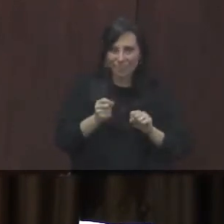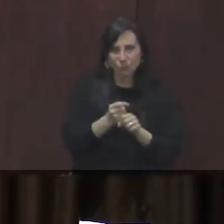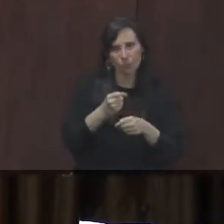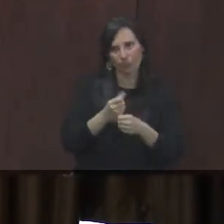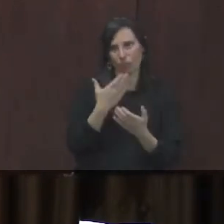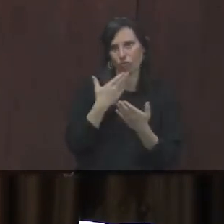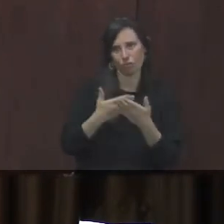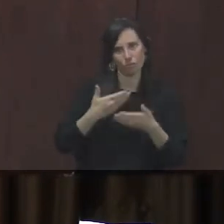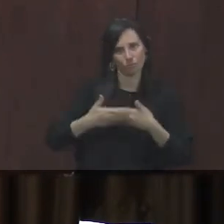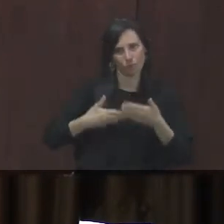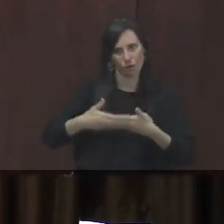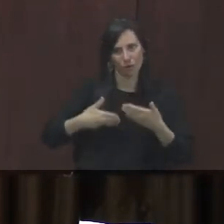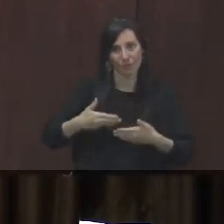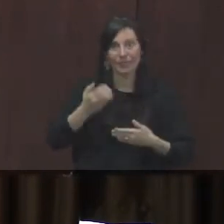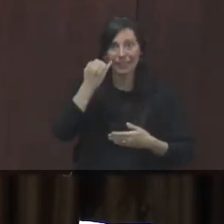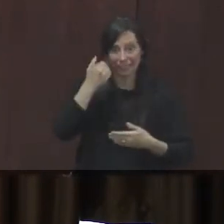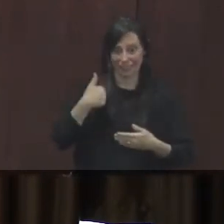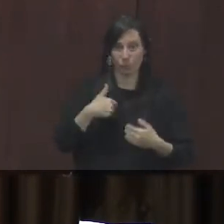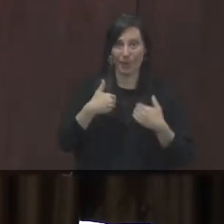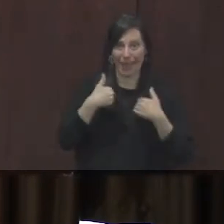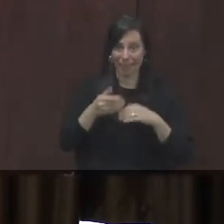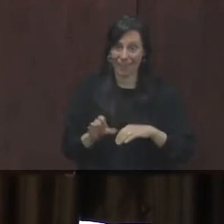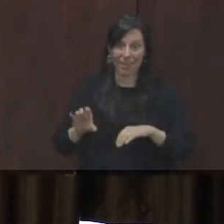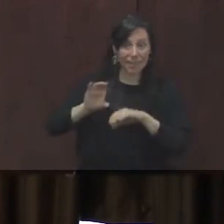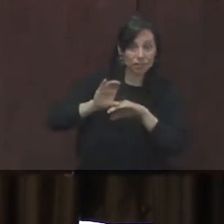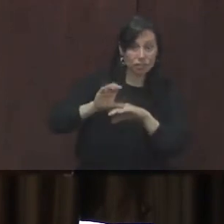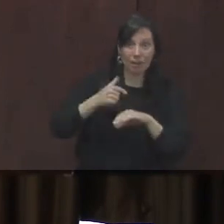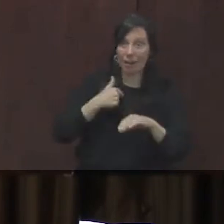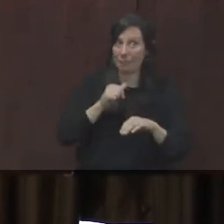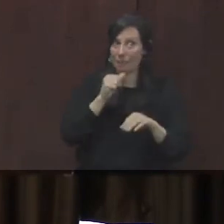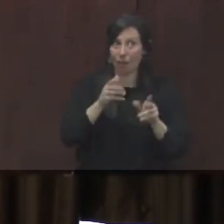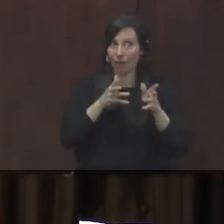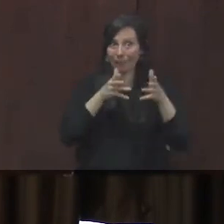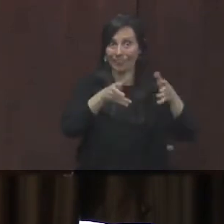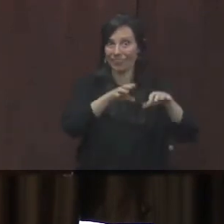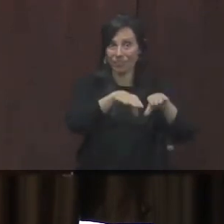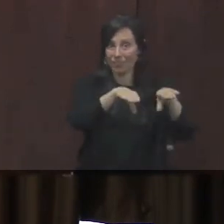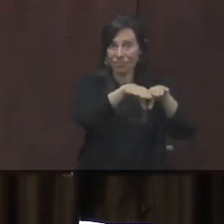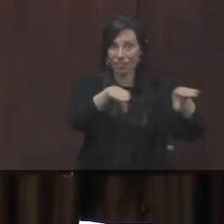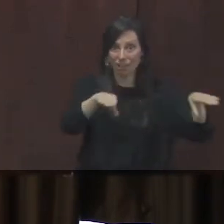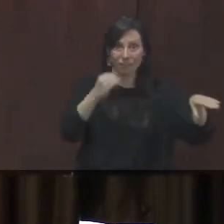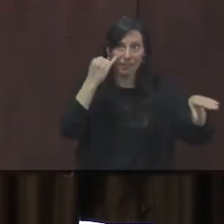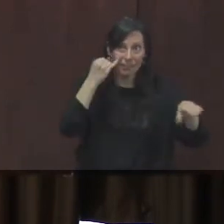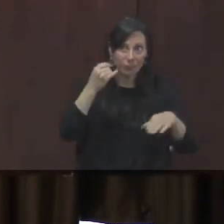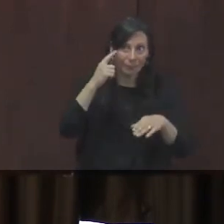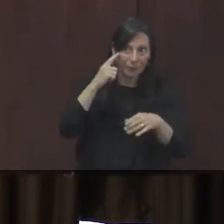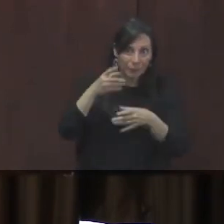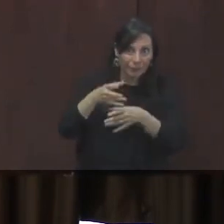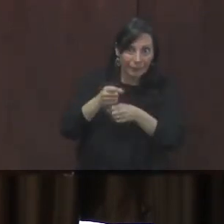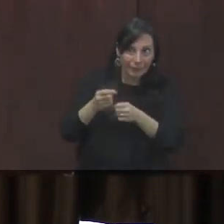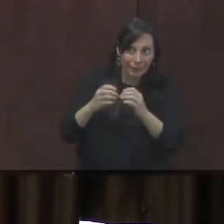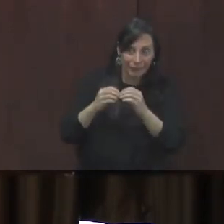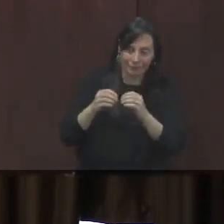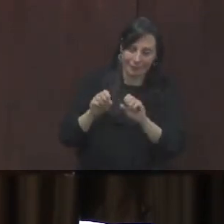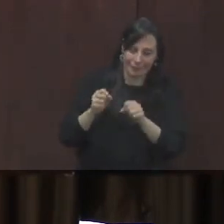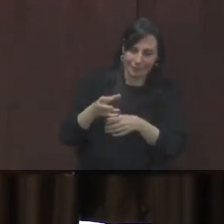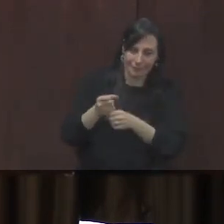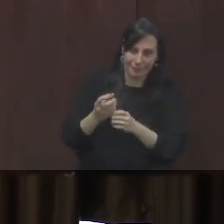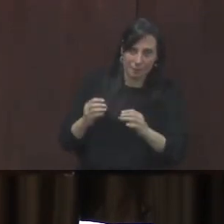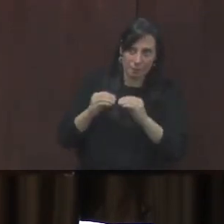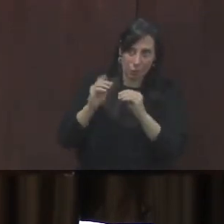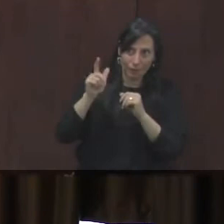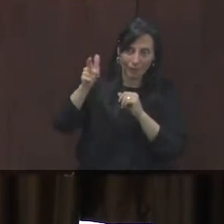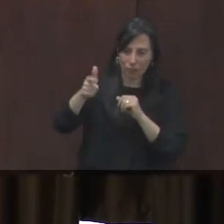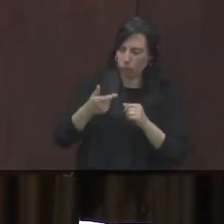vaccine, I don't want it sitting on the shelf right now, and if we think we can get supply later, we'll do what we can within reason.